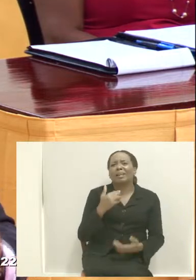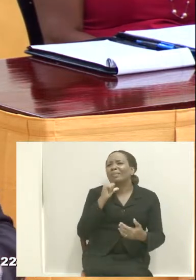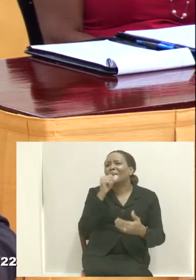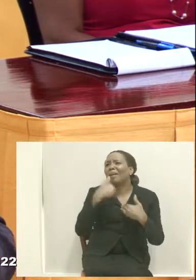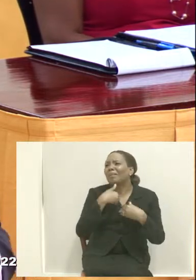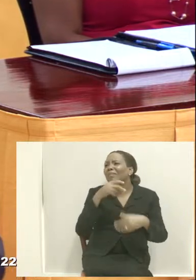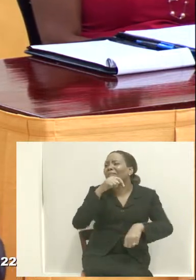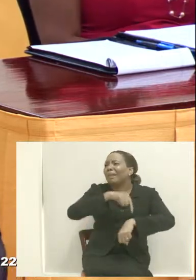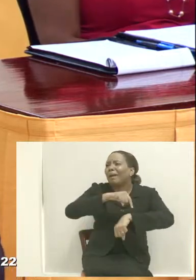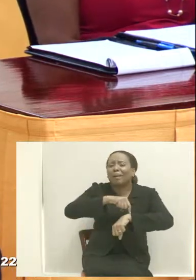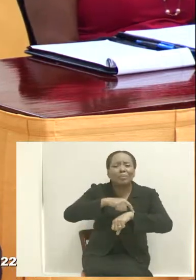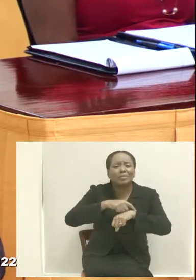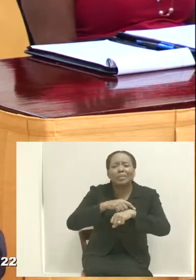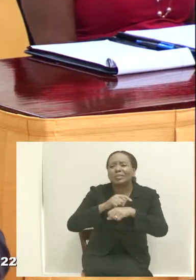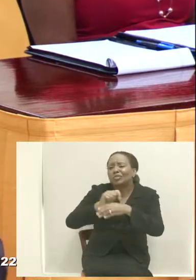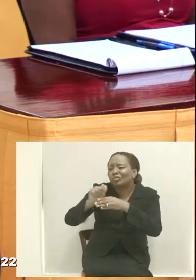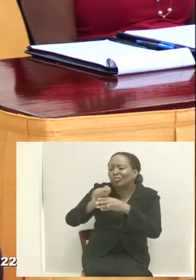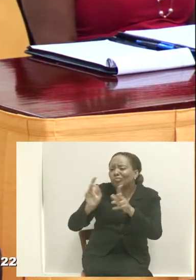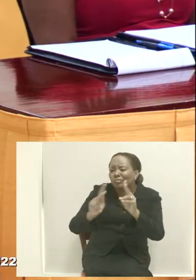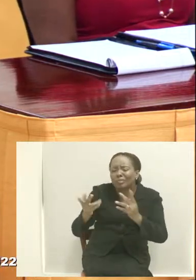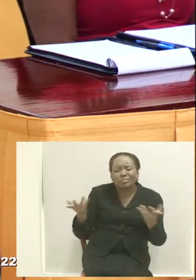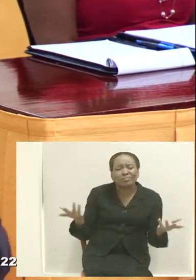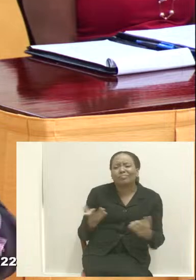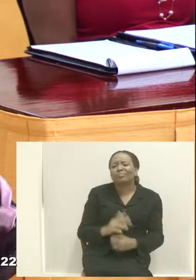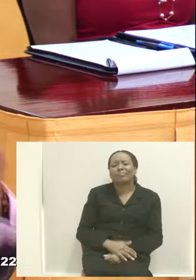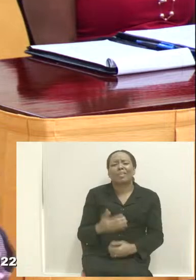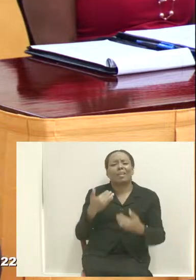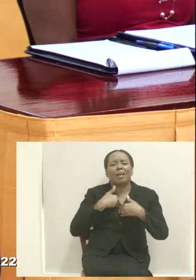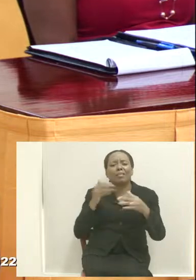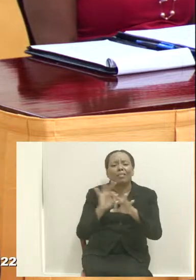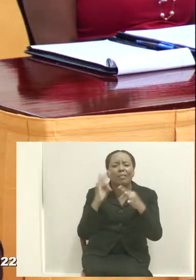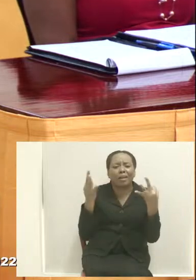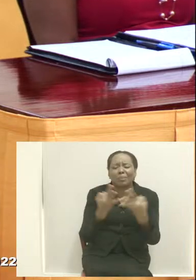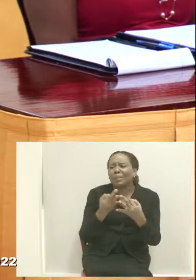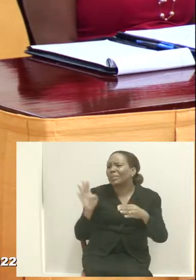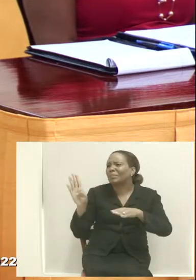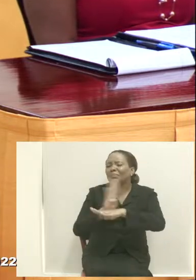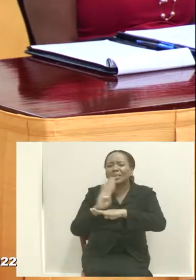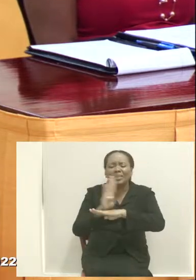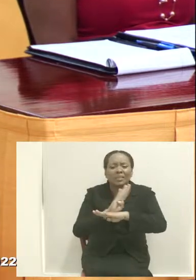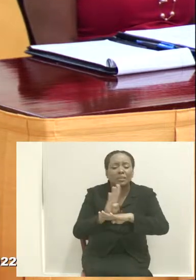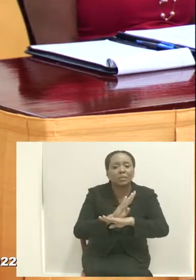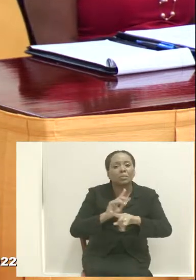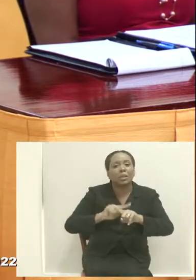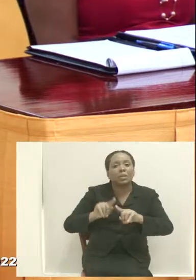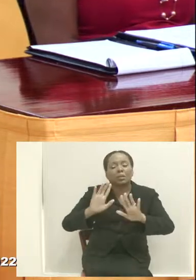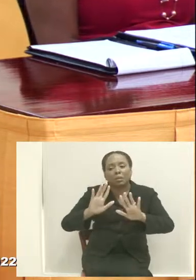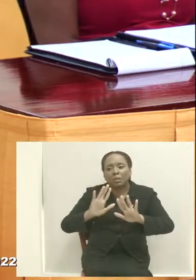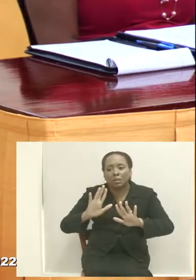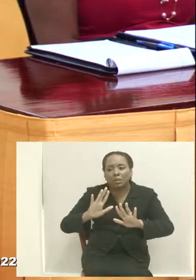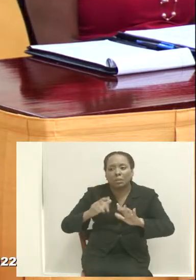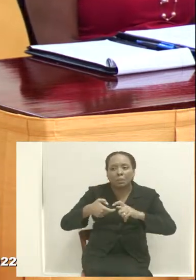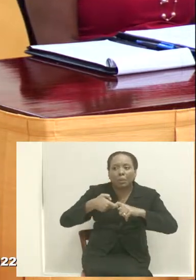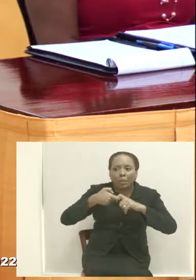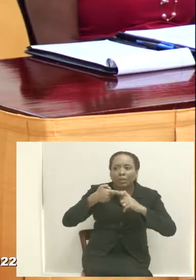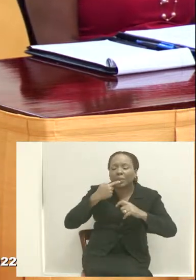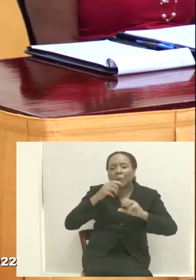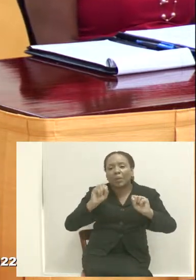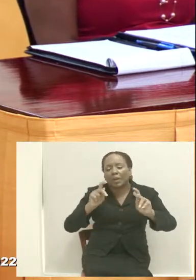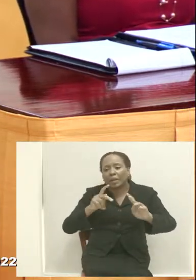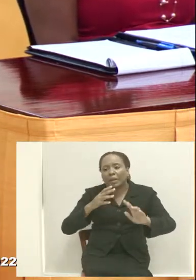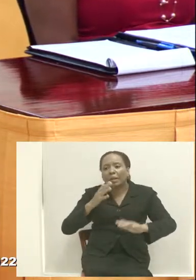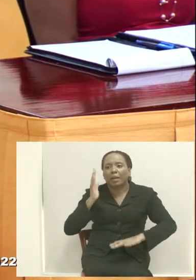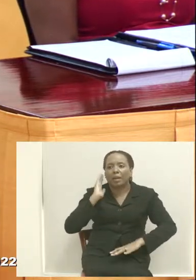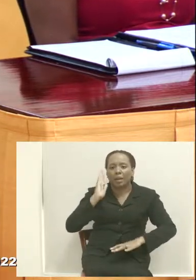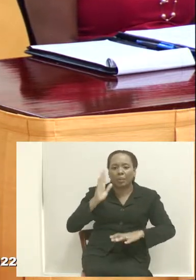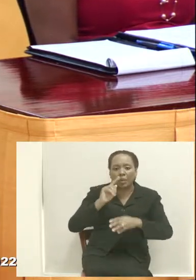ends meet, to do everything, but you make a little bit of time to do the training. Having then done that training, you're plunged back into